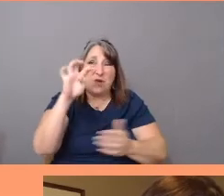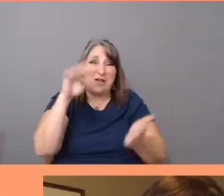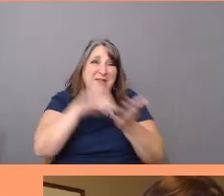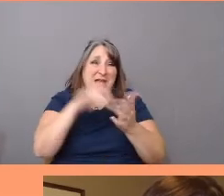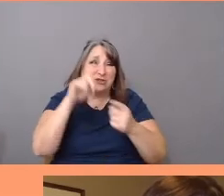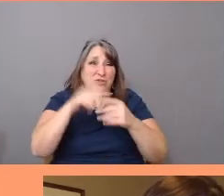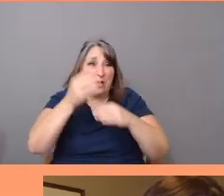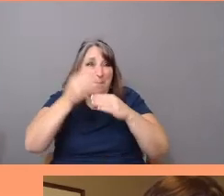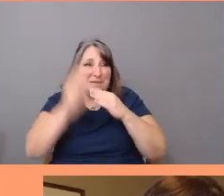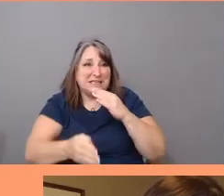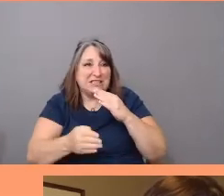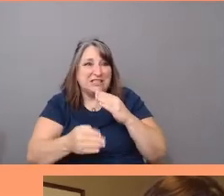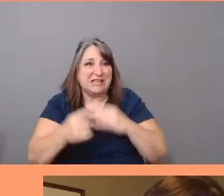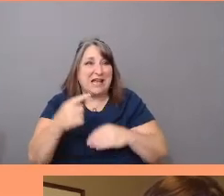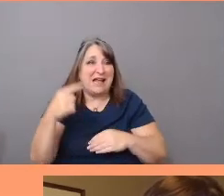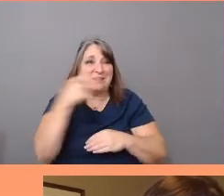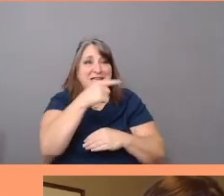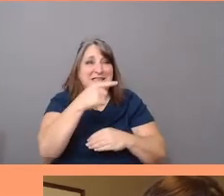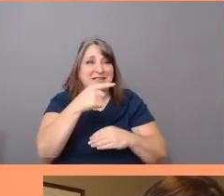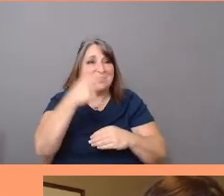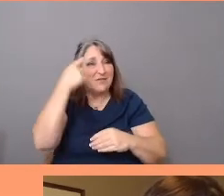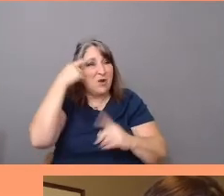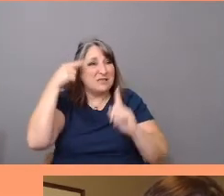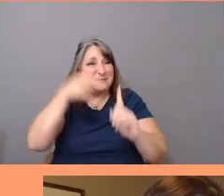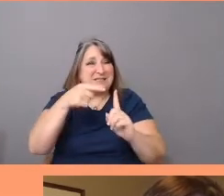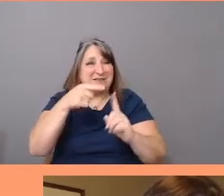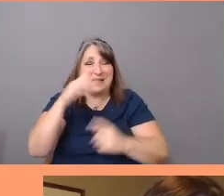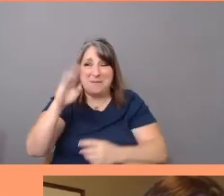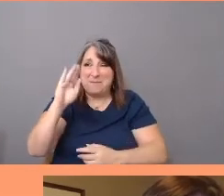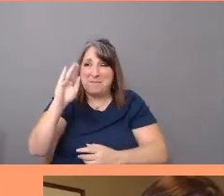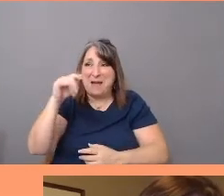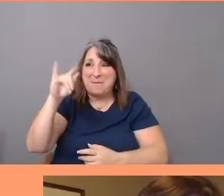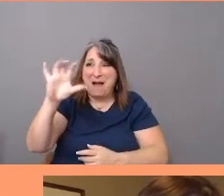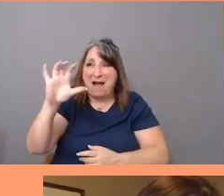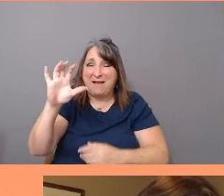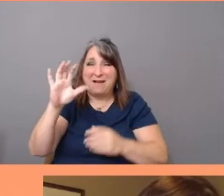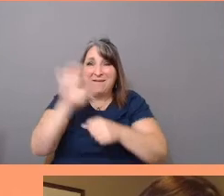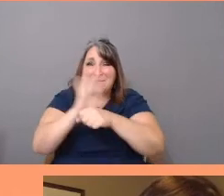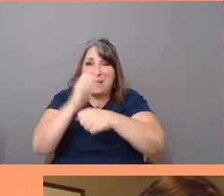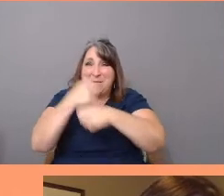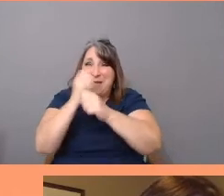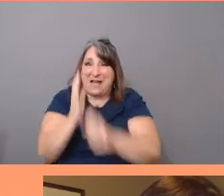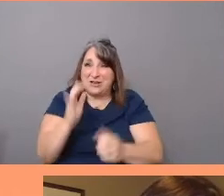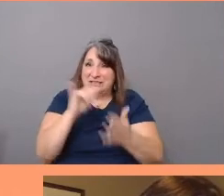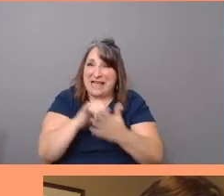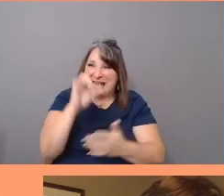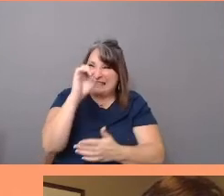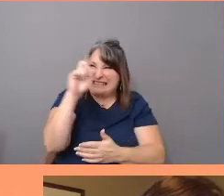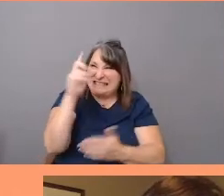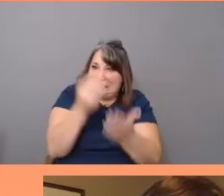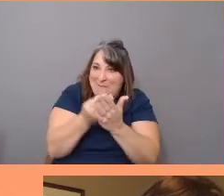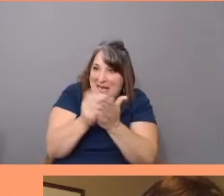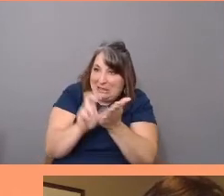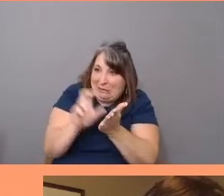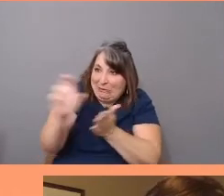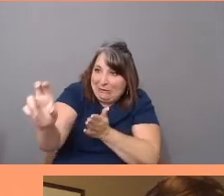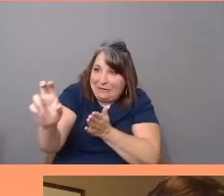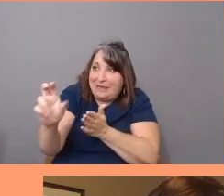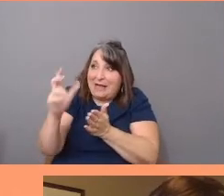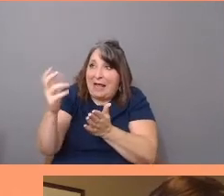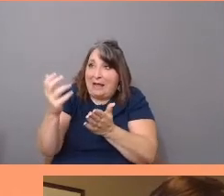person notes, particularly for emerging BIPOC filmmakers for whom that seed money is first money in and makes or breaks the